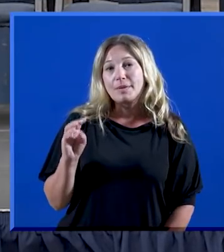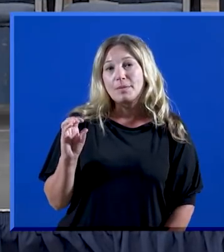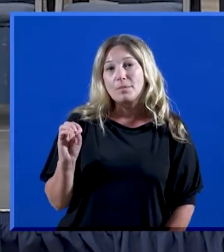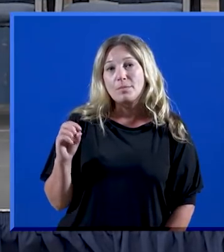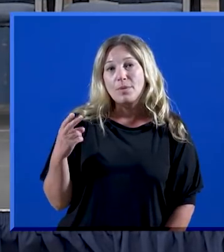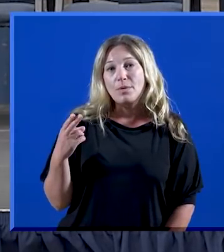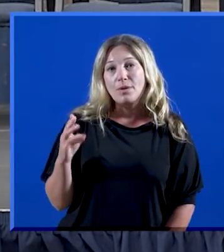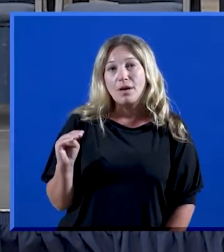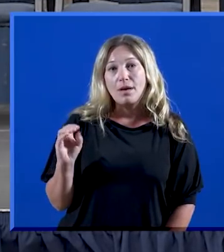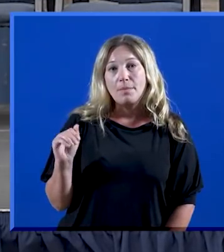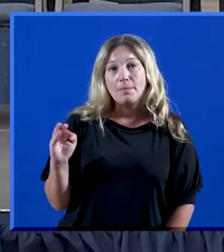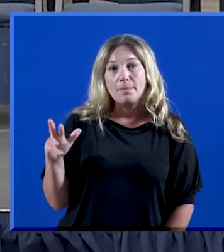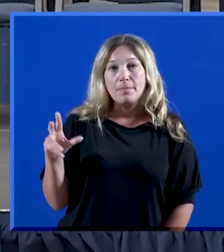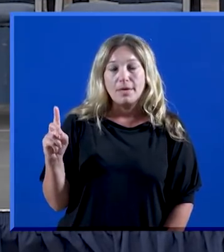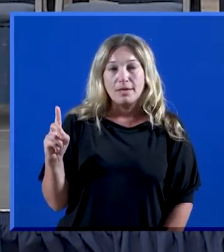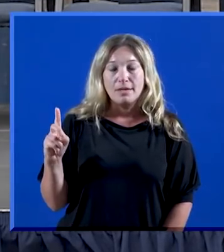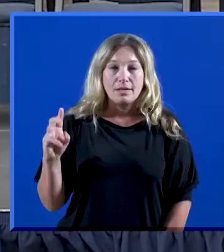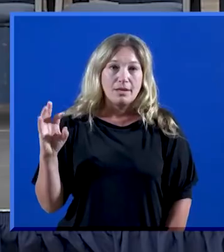Mohammed Farhat.